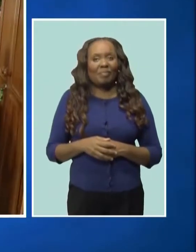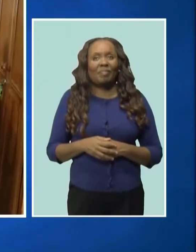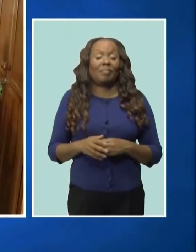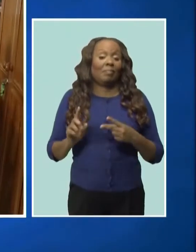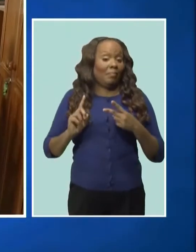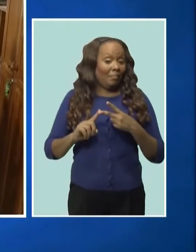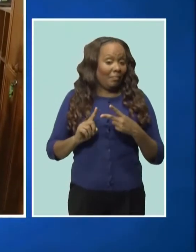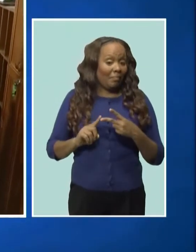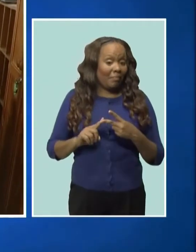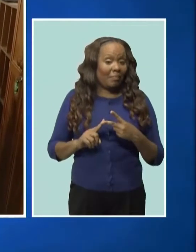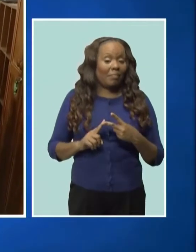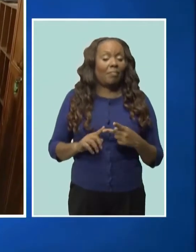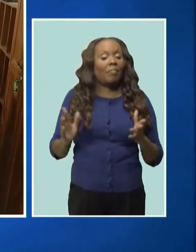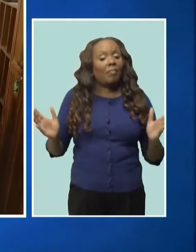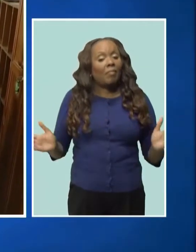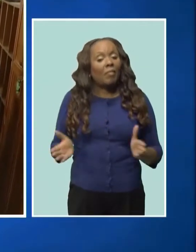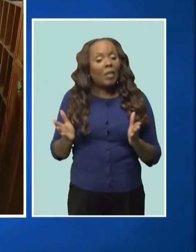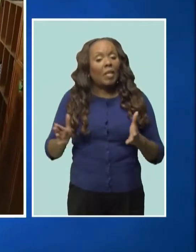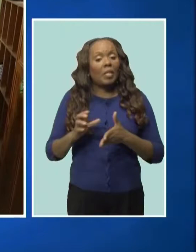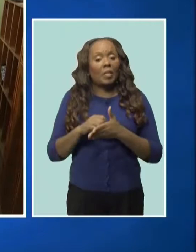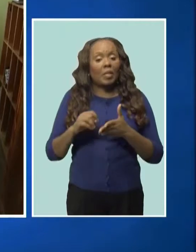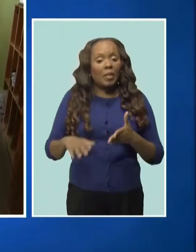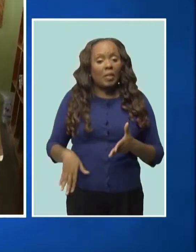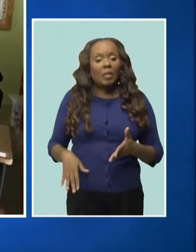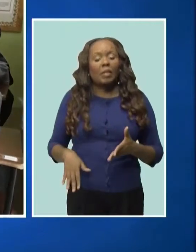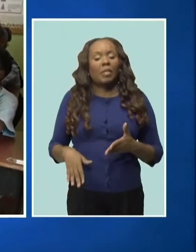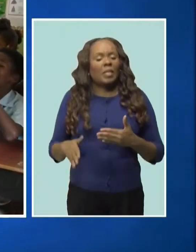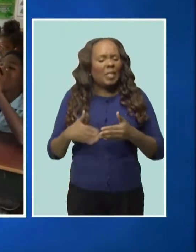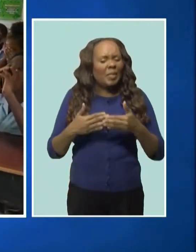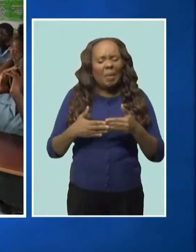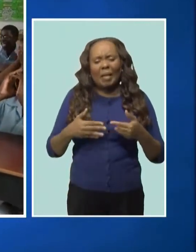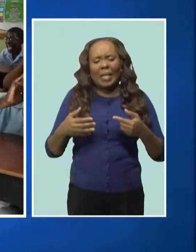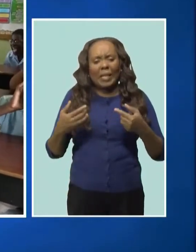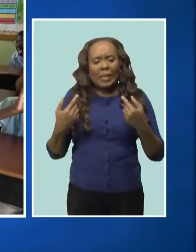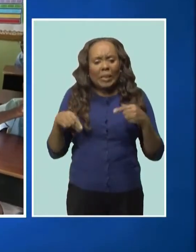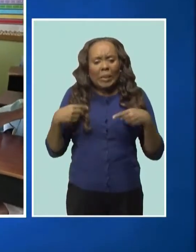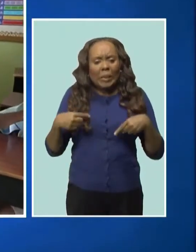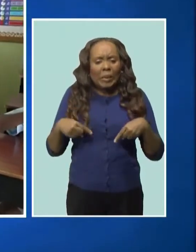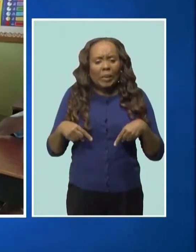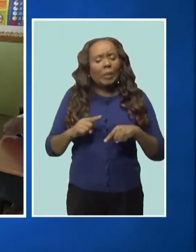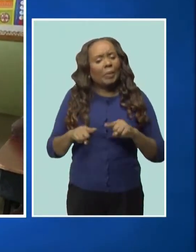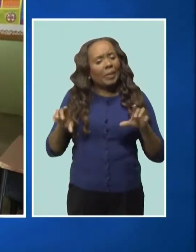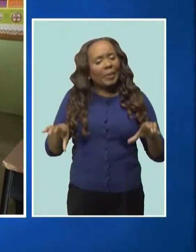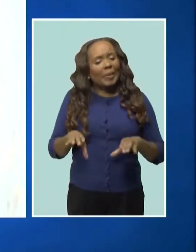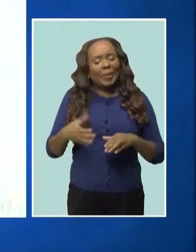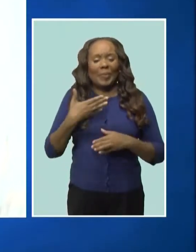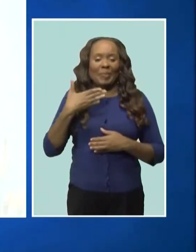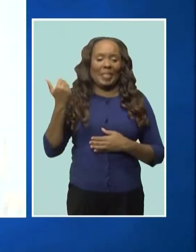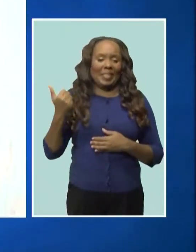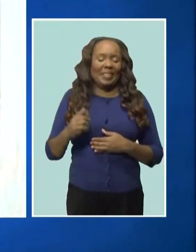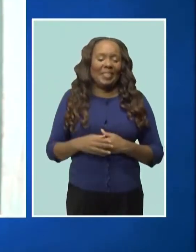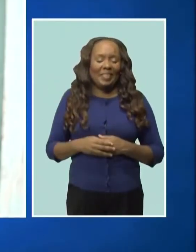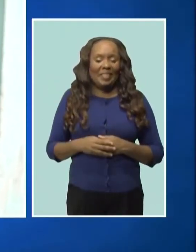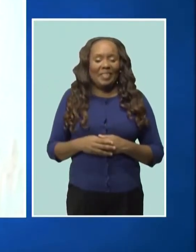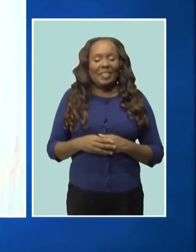Meanwhile, at St. Bartholomew's Primary, the minister urged the students, amid their nervousness, to do their best.